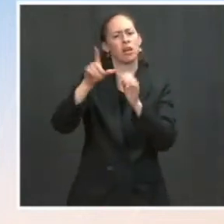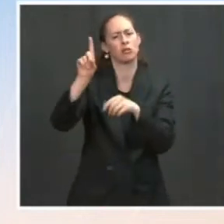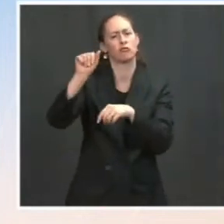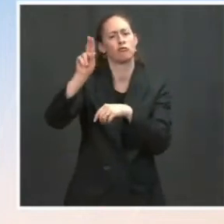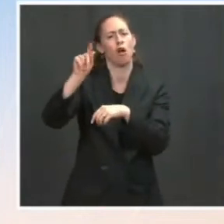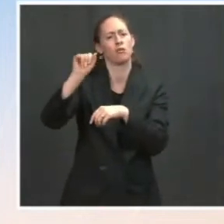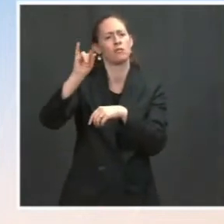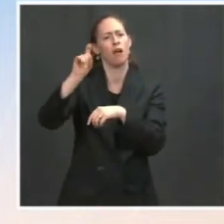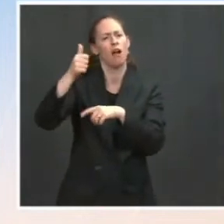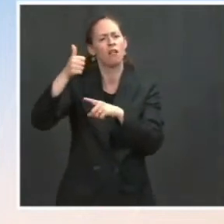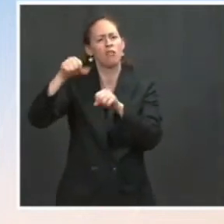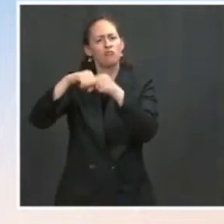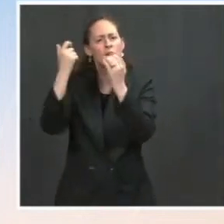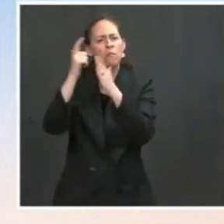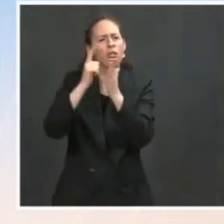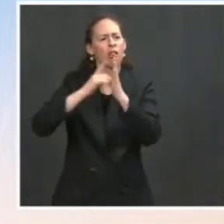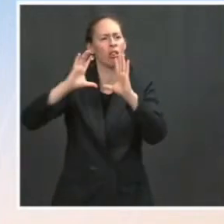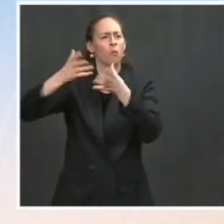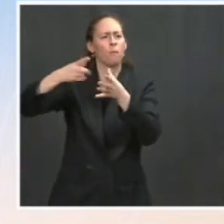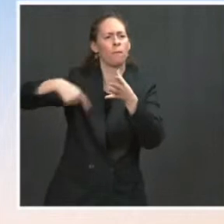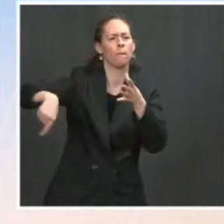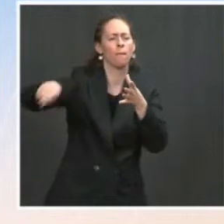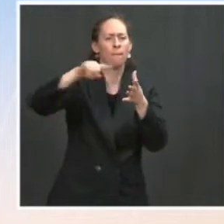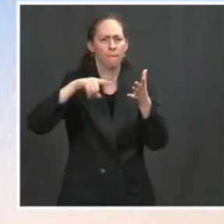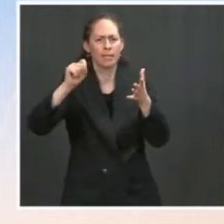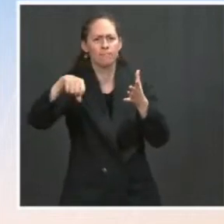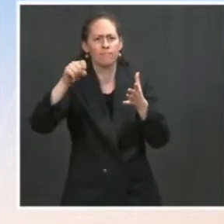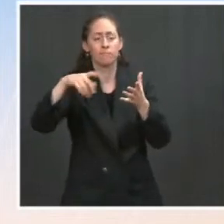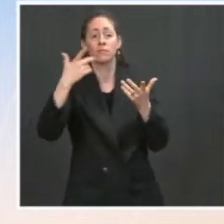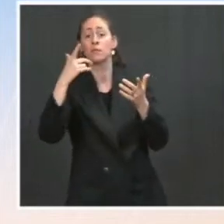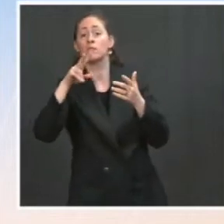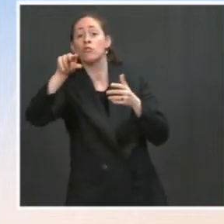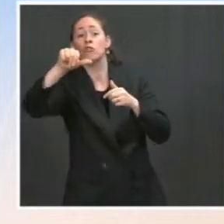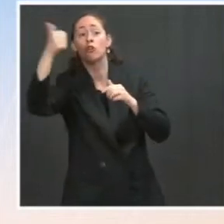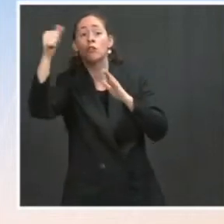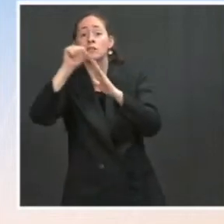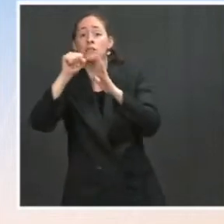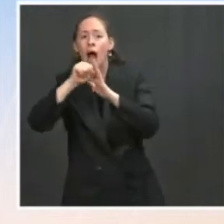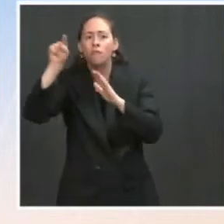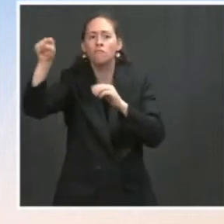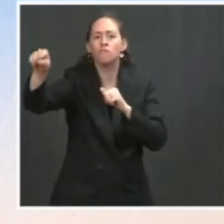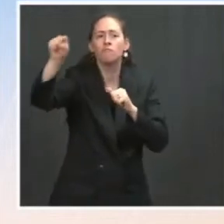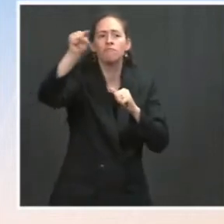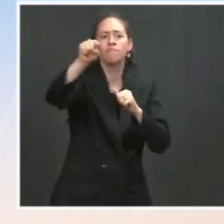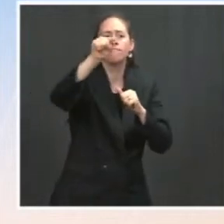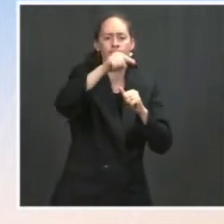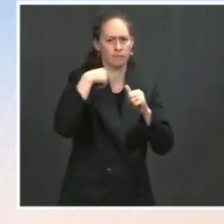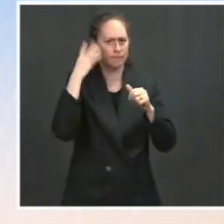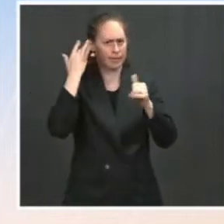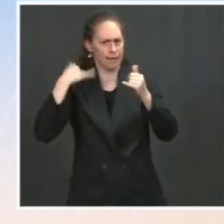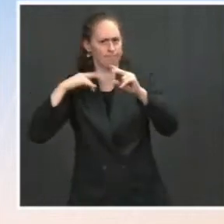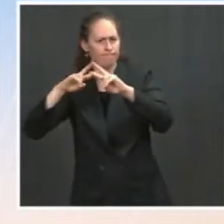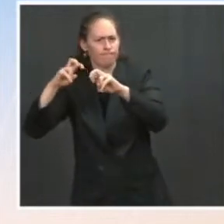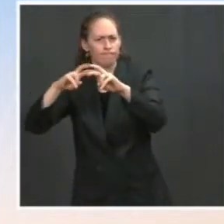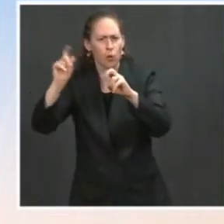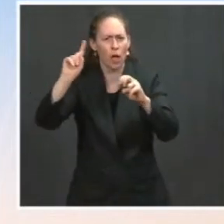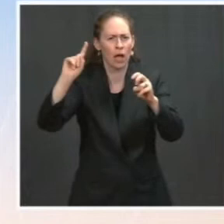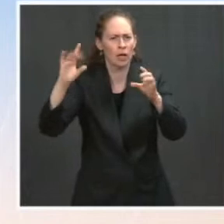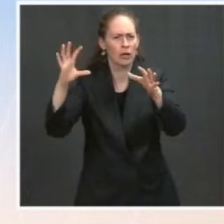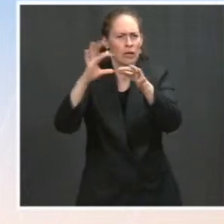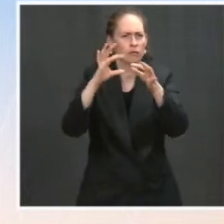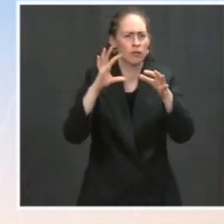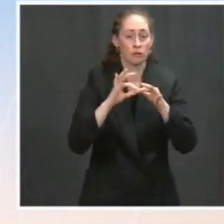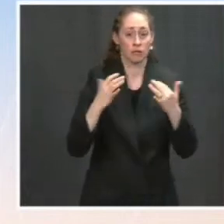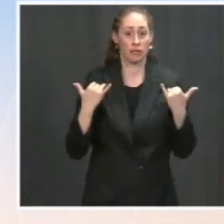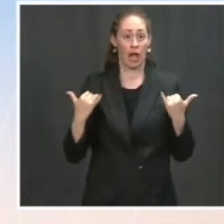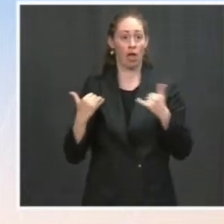nation-state actors, and if we find that further information, we'll look into it further. You're not blaming a particular country right now for No, we're employee not. stress. David?